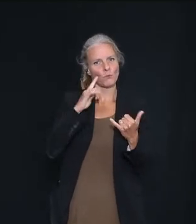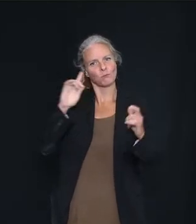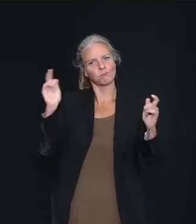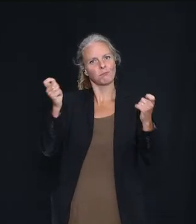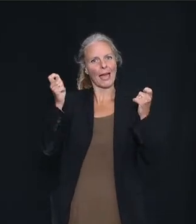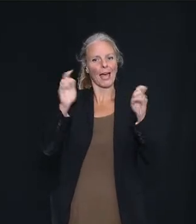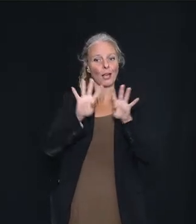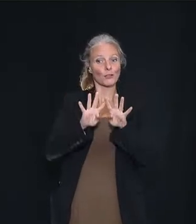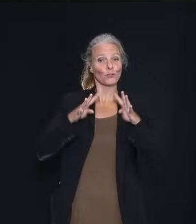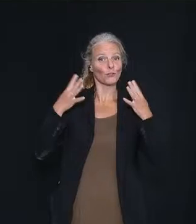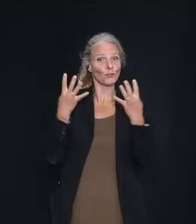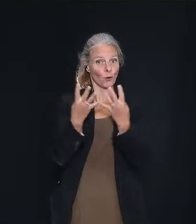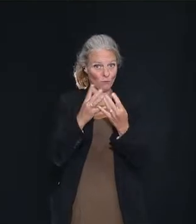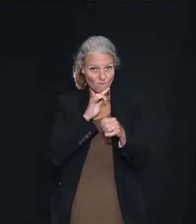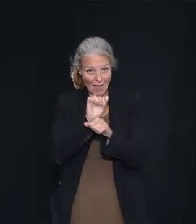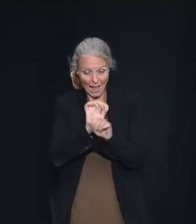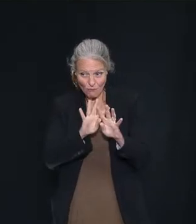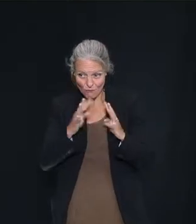in spirit.